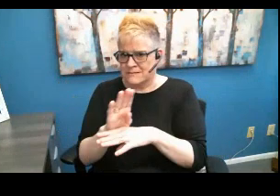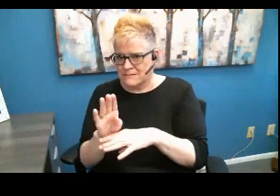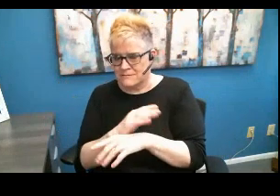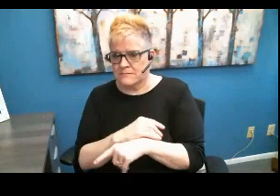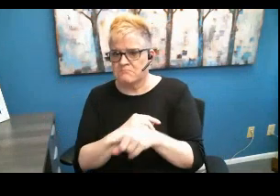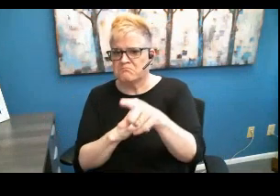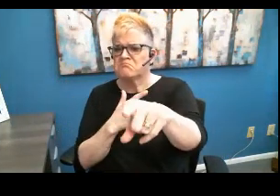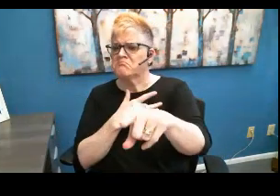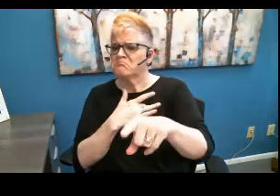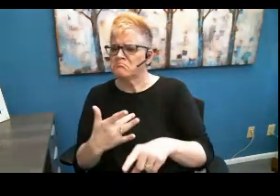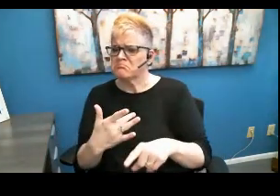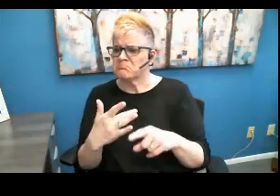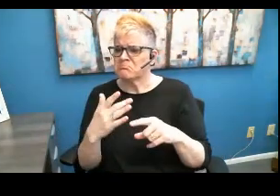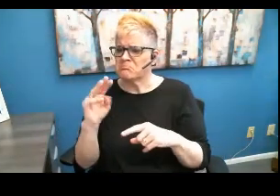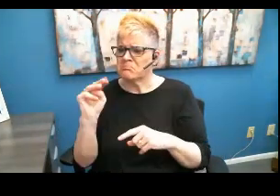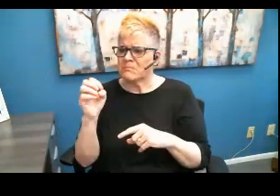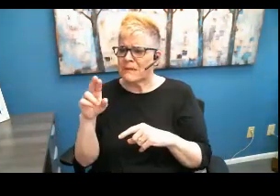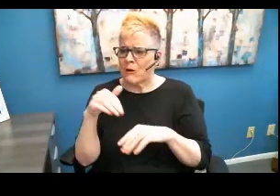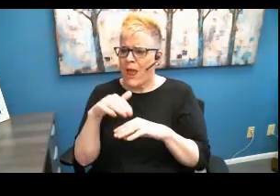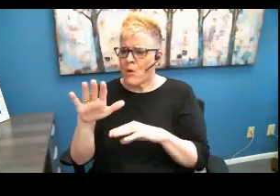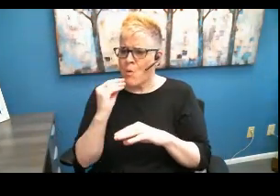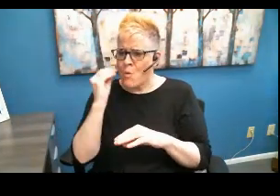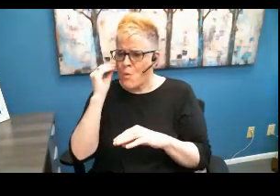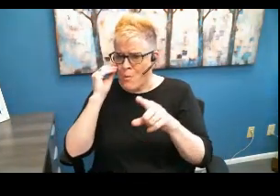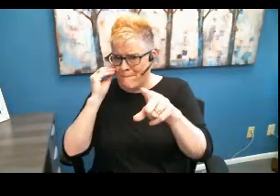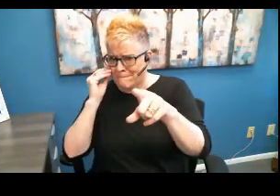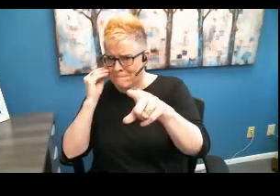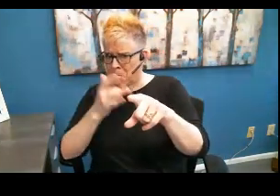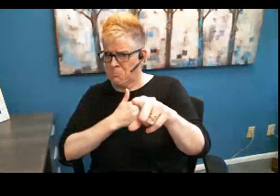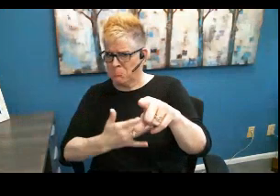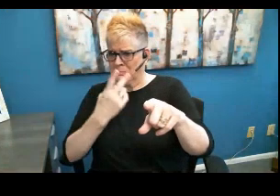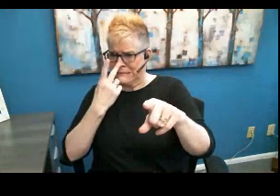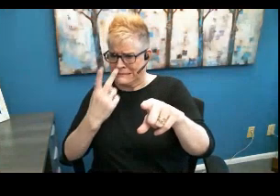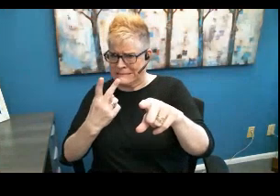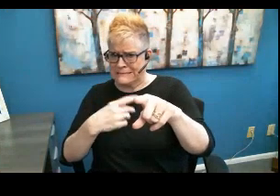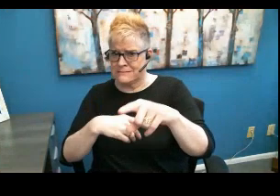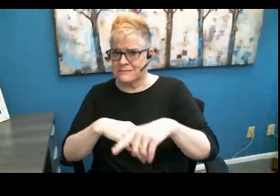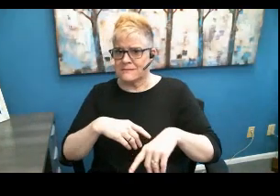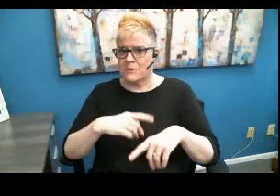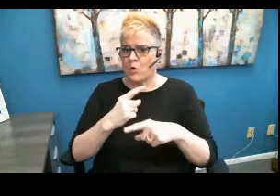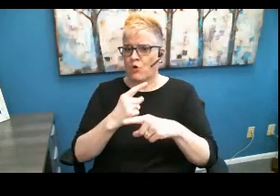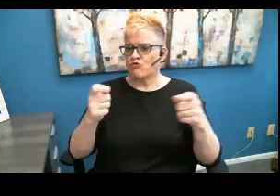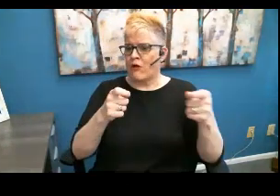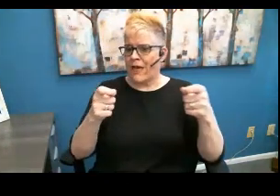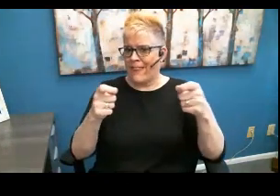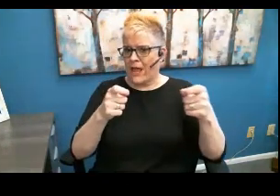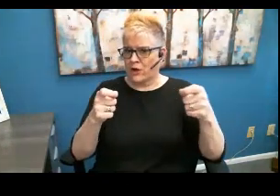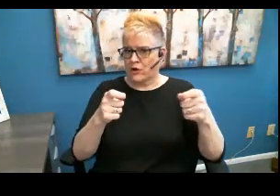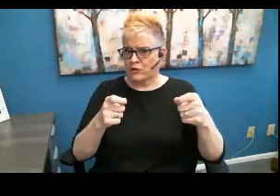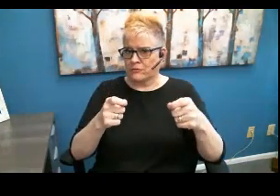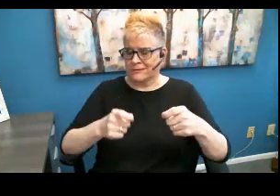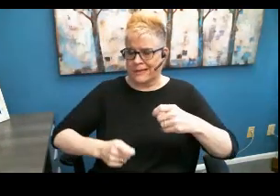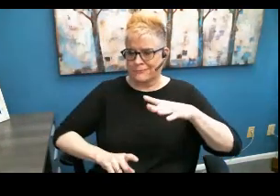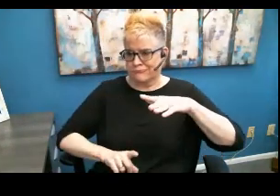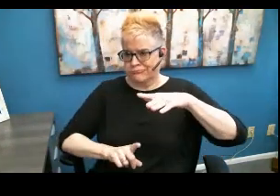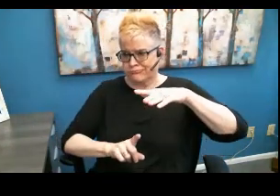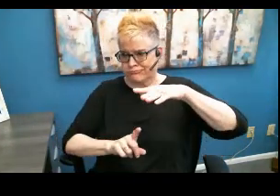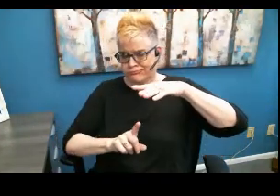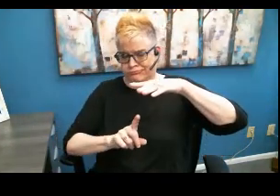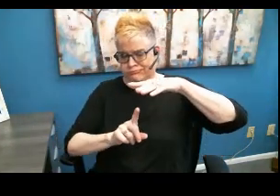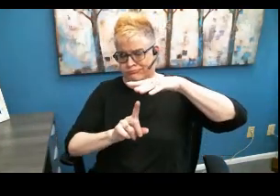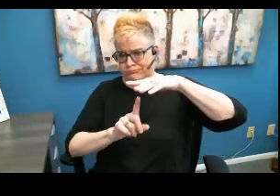typical meter you may see if you have natural gas at your house. You're used to seeing. Here's a regulator, so the gas is coming up out of the ground.